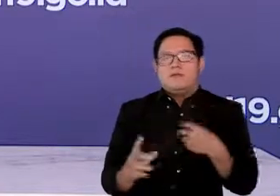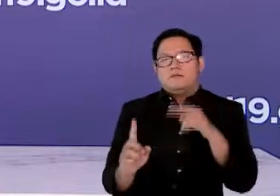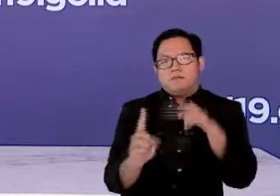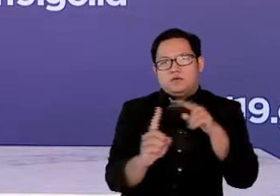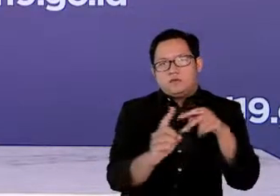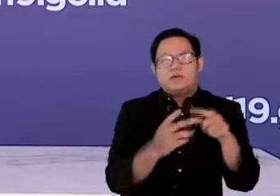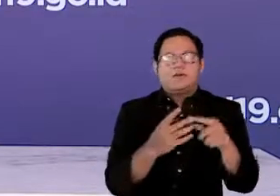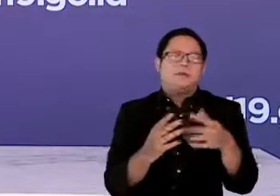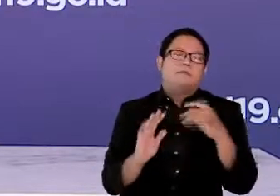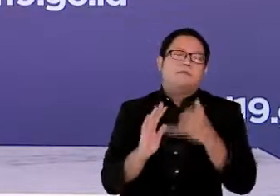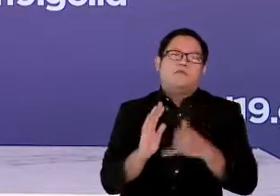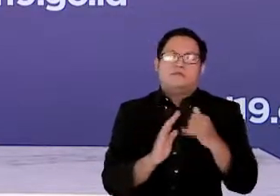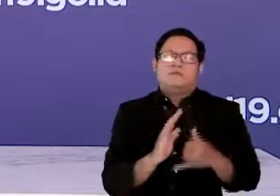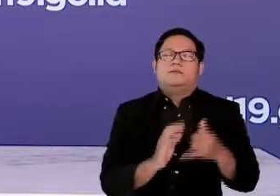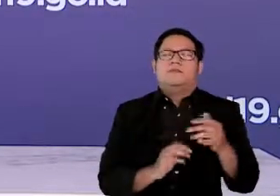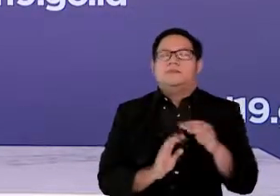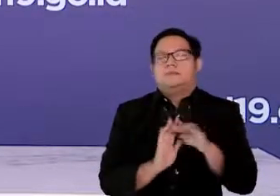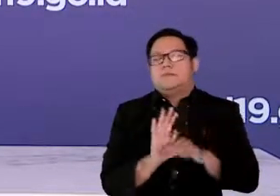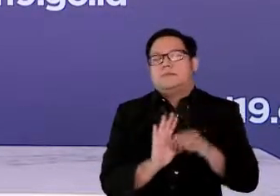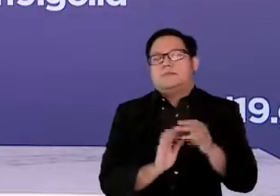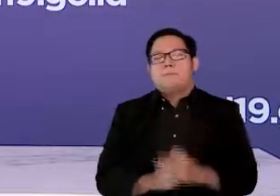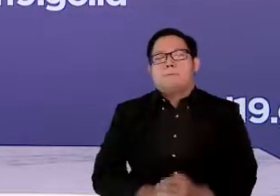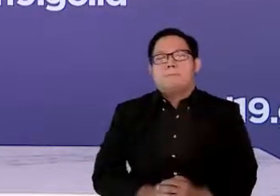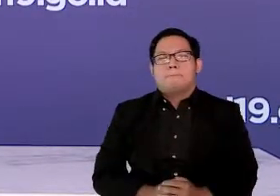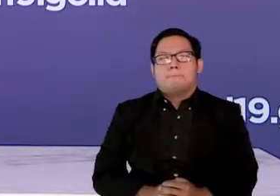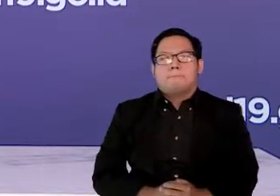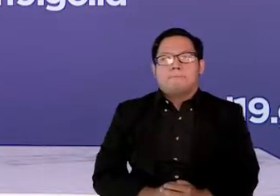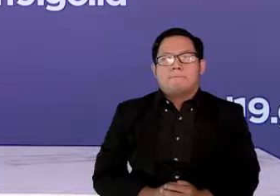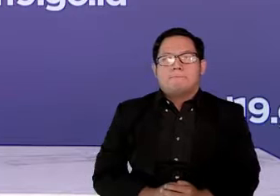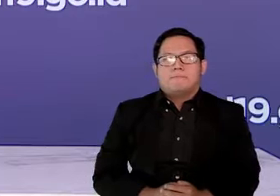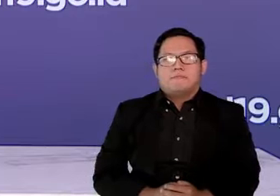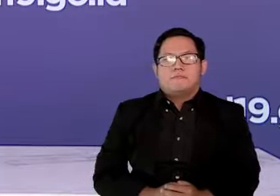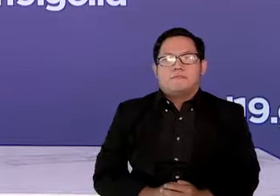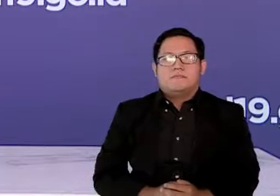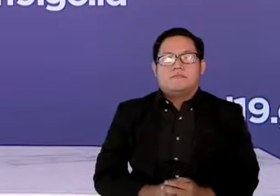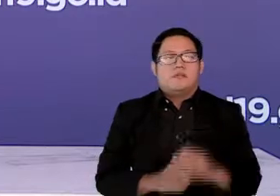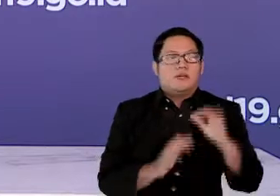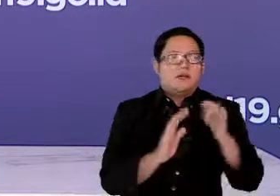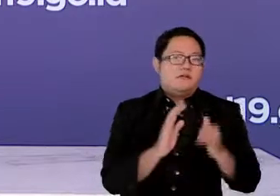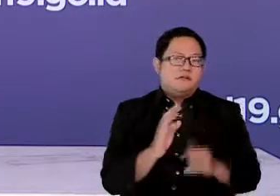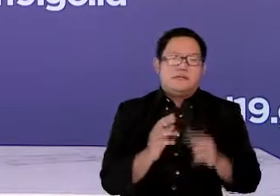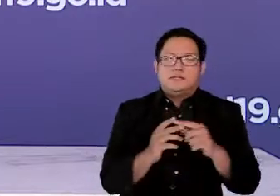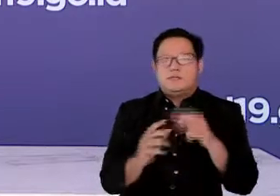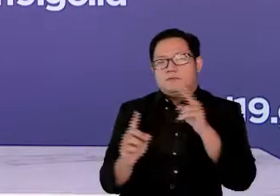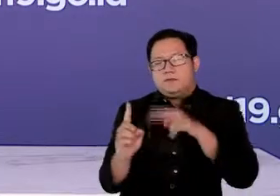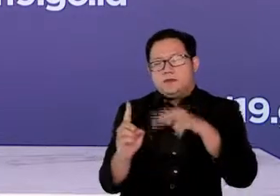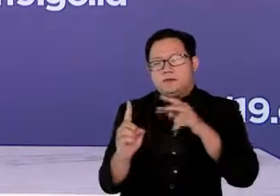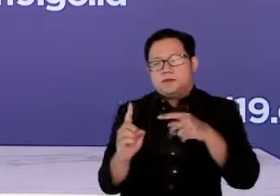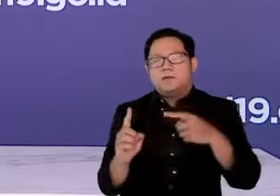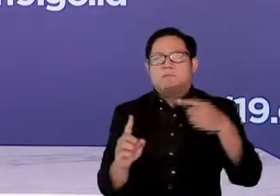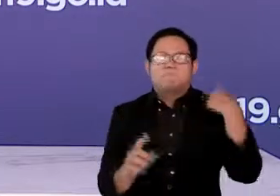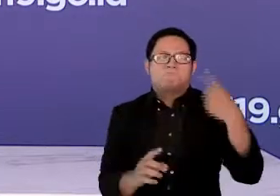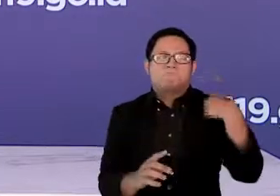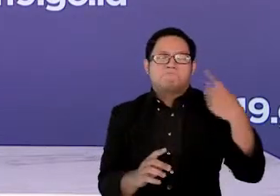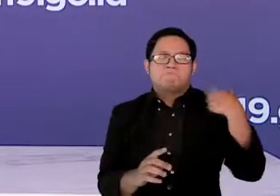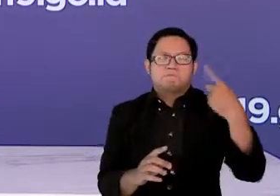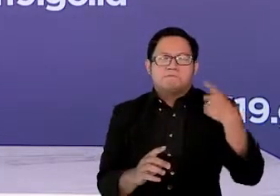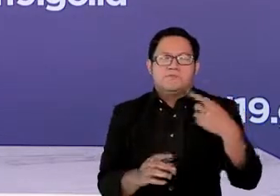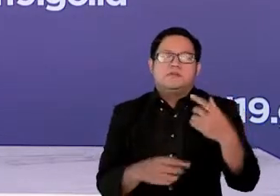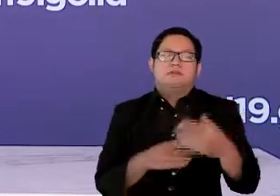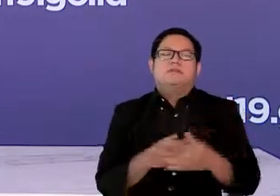week. And the detailed revisions and evaluations are carried out every week, given that